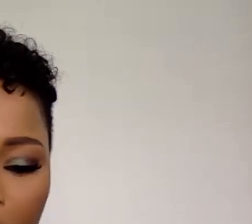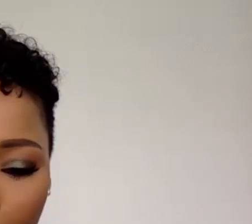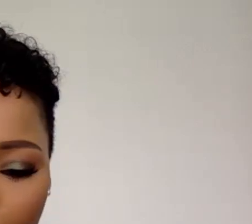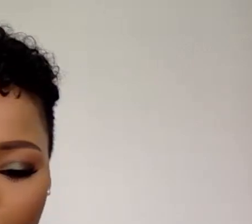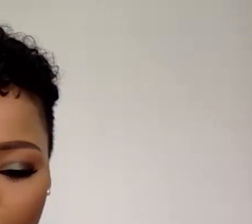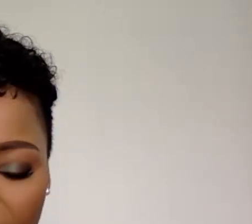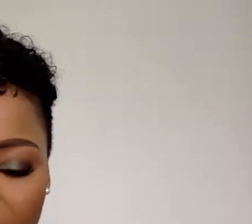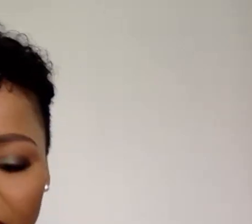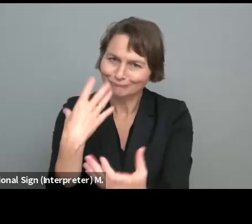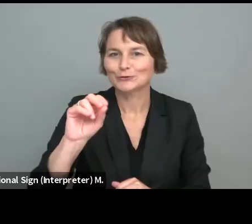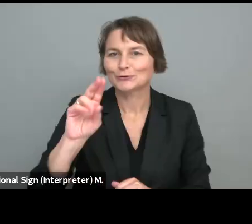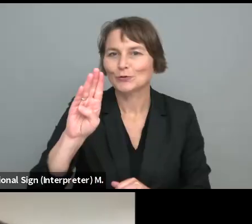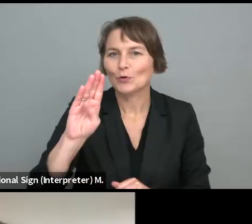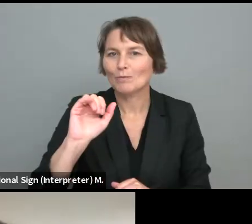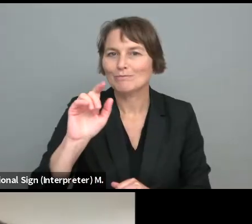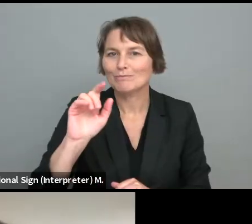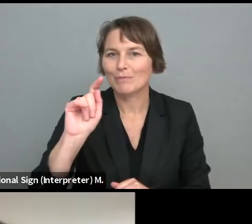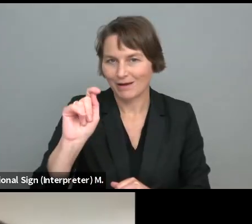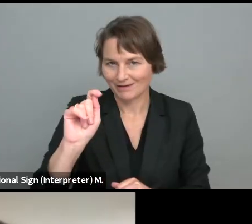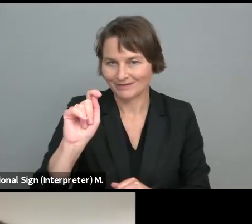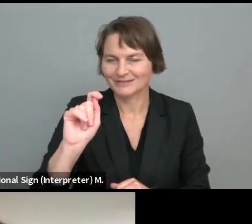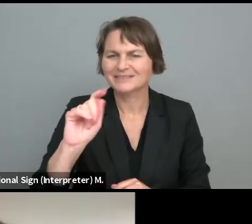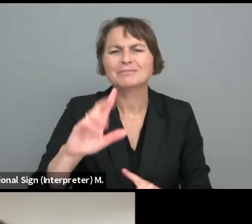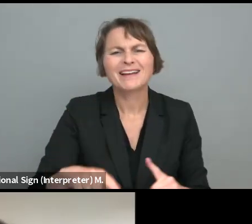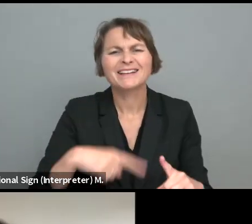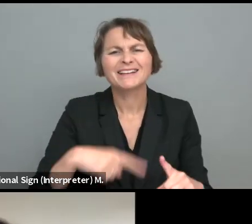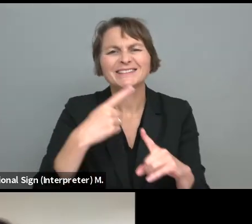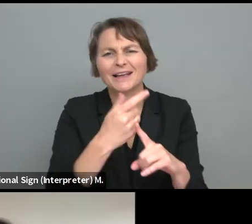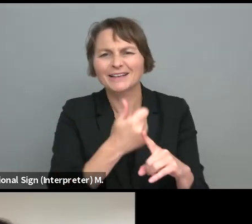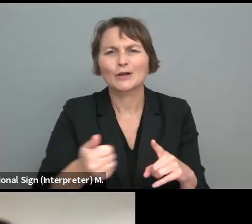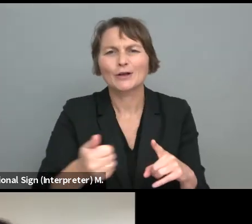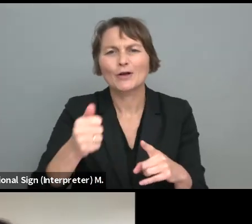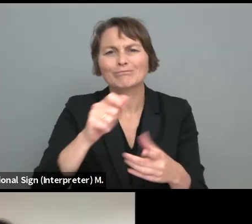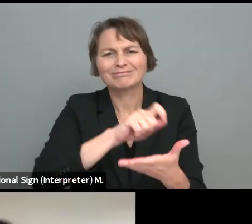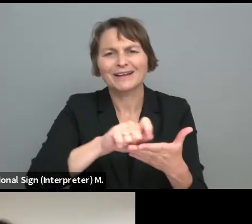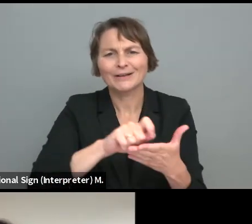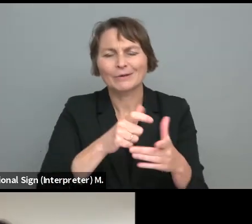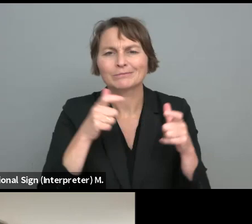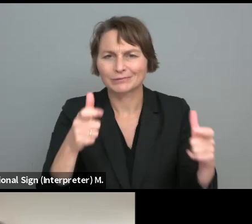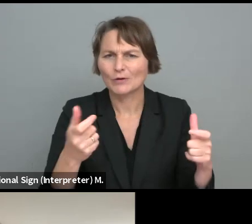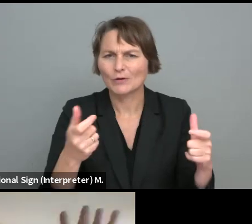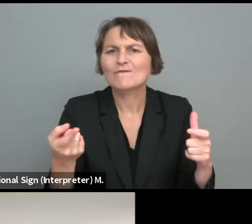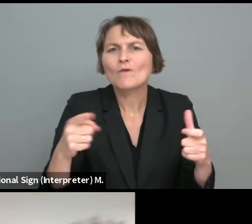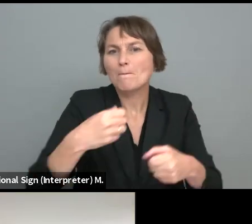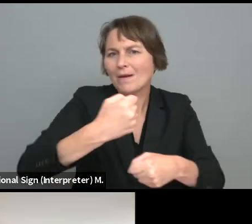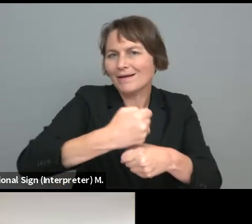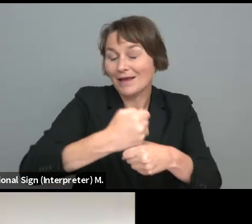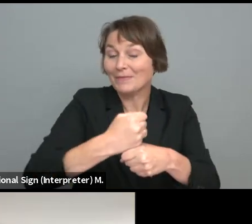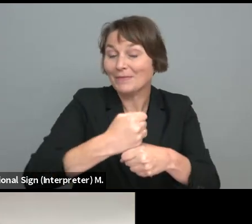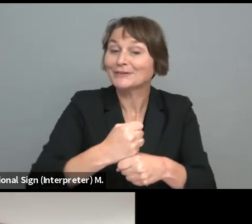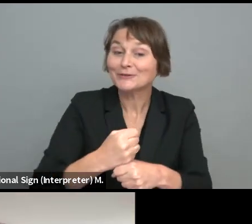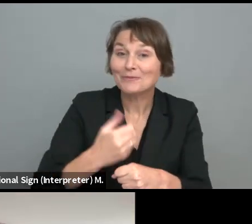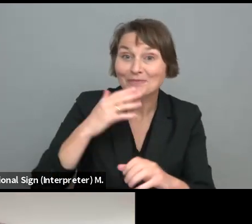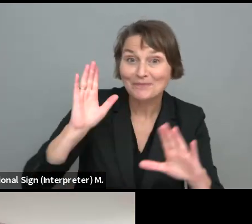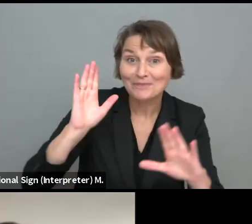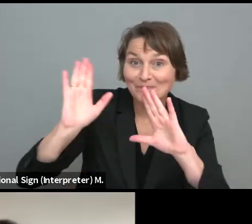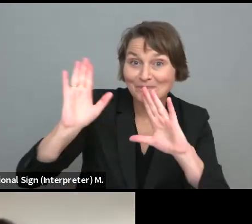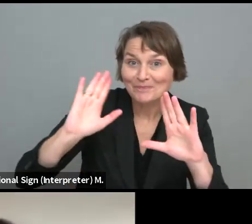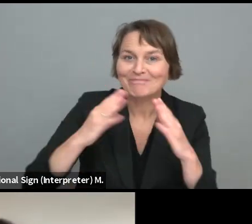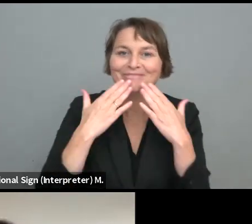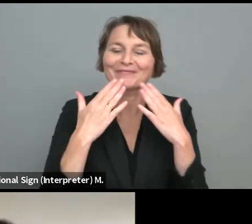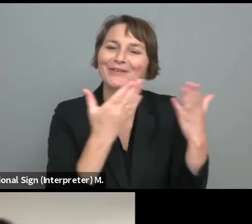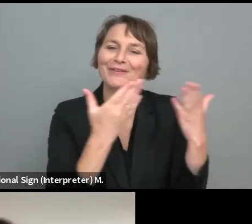member from the Democratic Confederation of Labor. Nadia, if we can get a quick wave from you. So thank you so much for joining